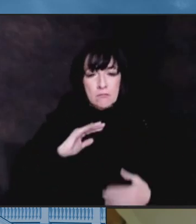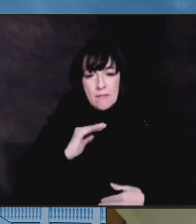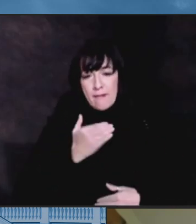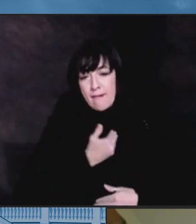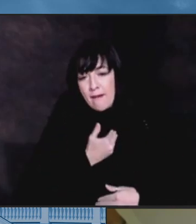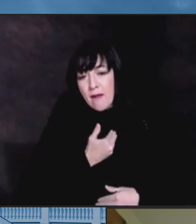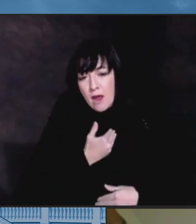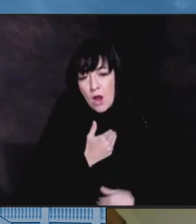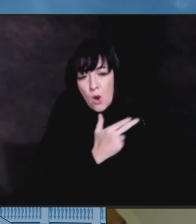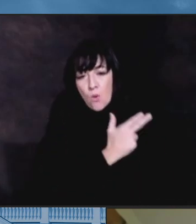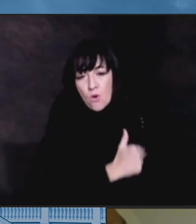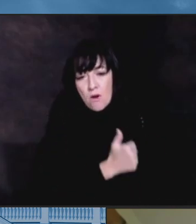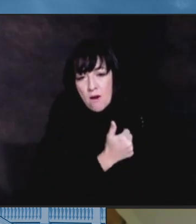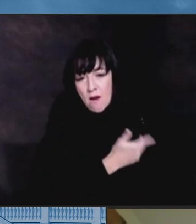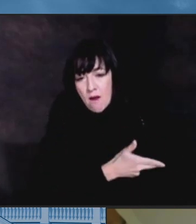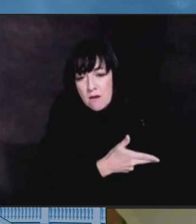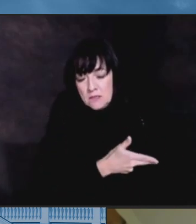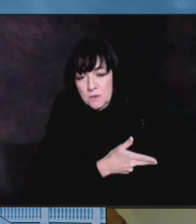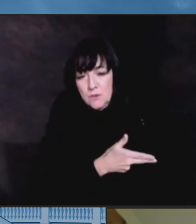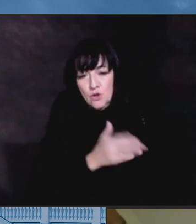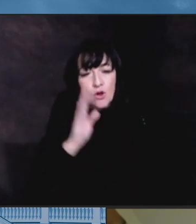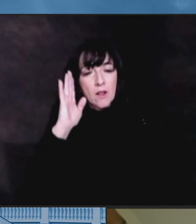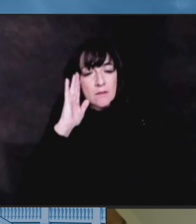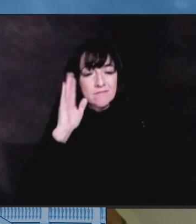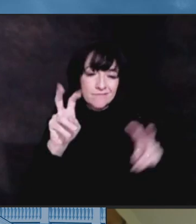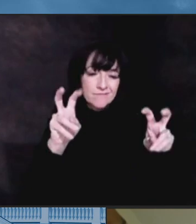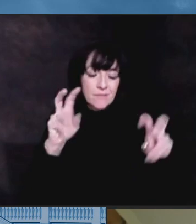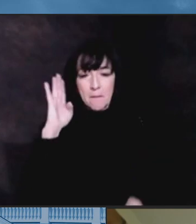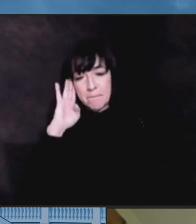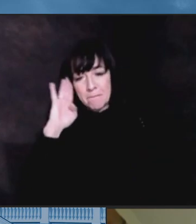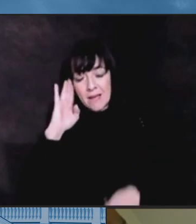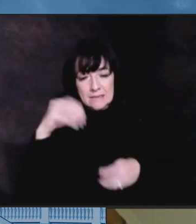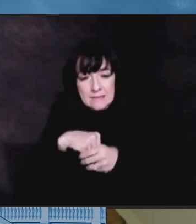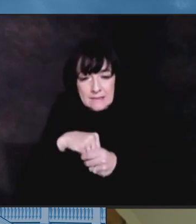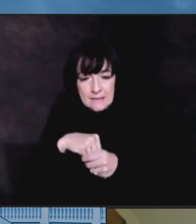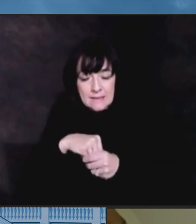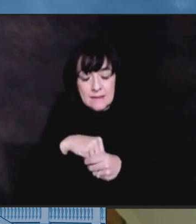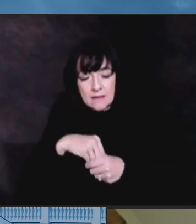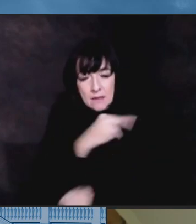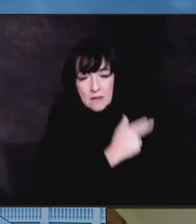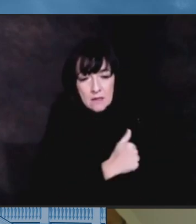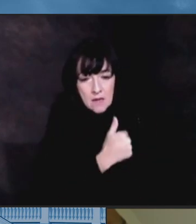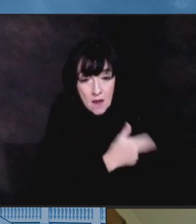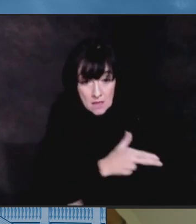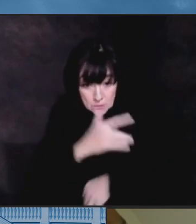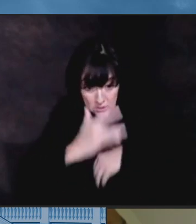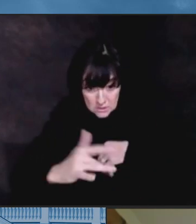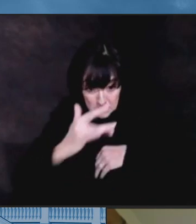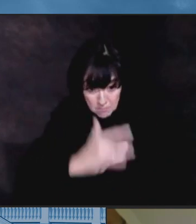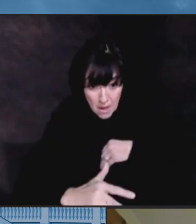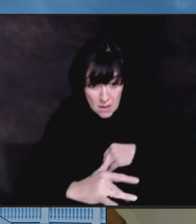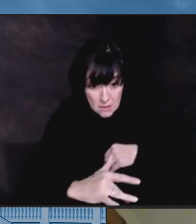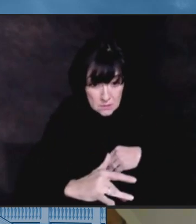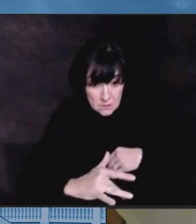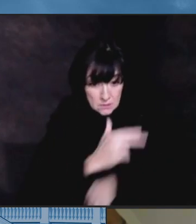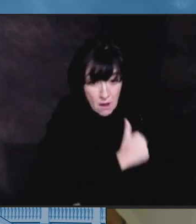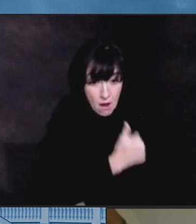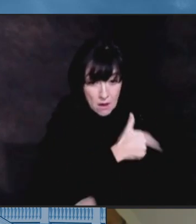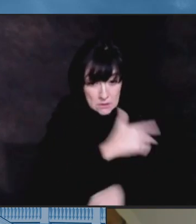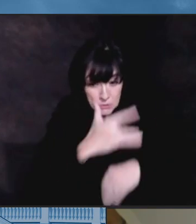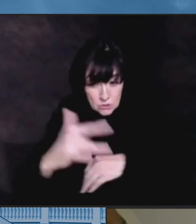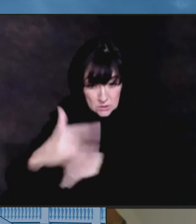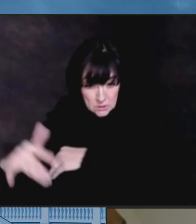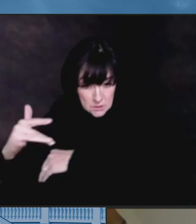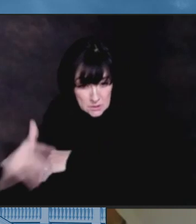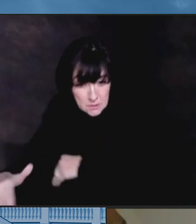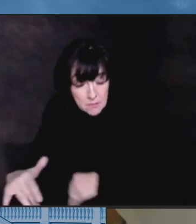elective surgeries in the state to reserve beds? Or would that fall to the hospital systems themselves to make that decision? Yeah, so